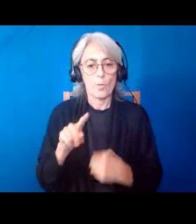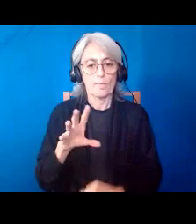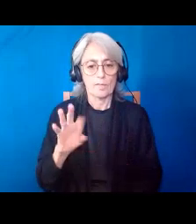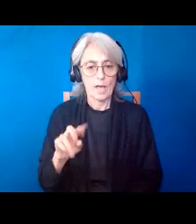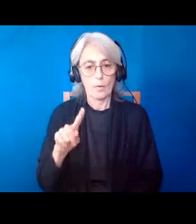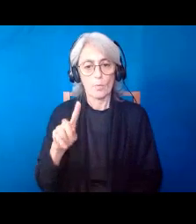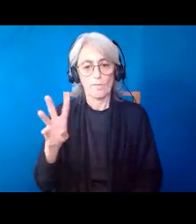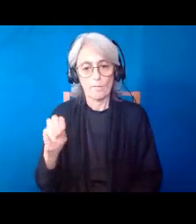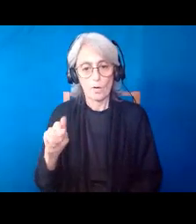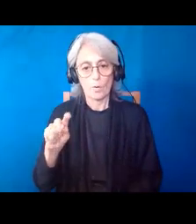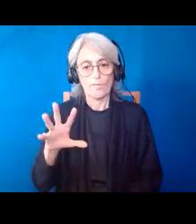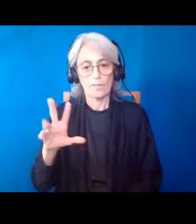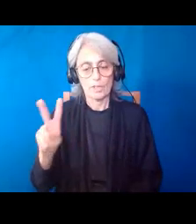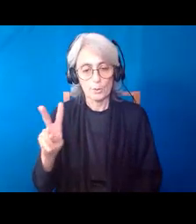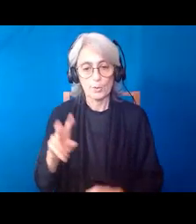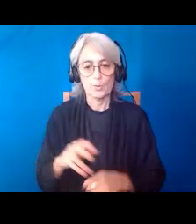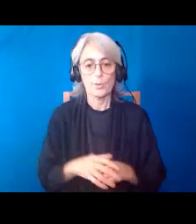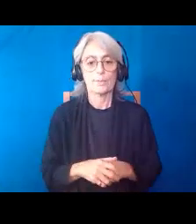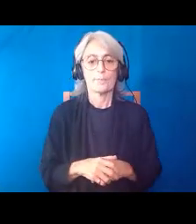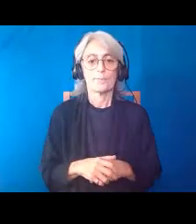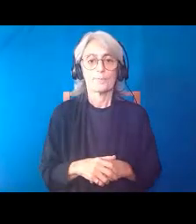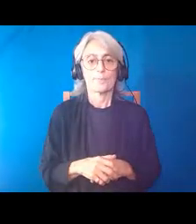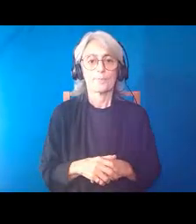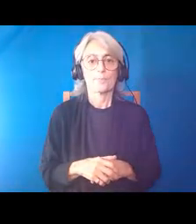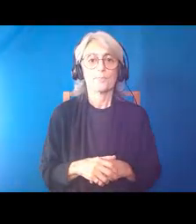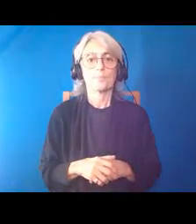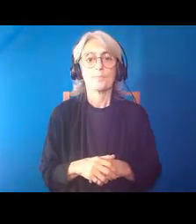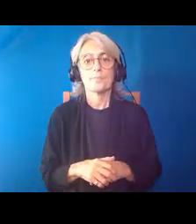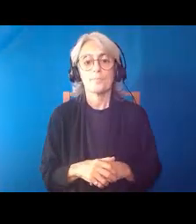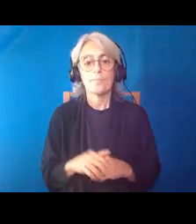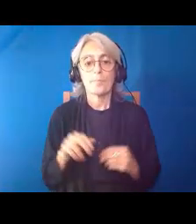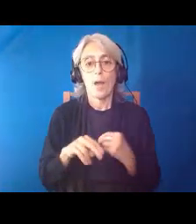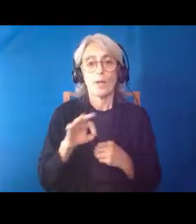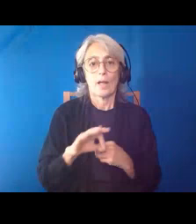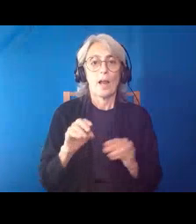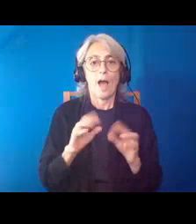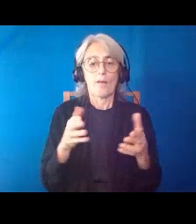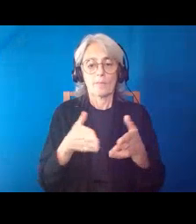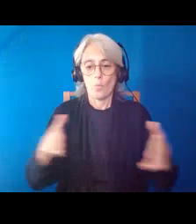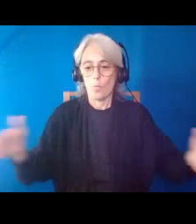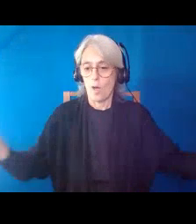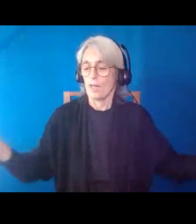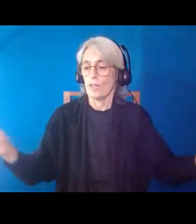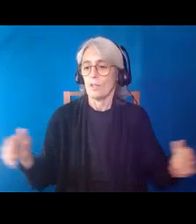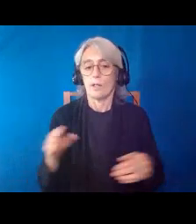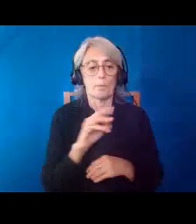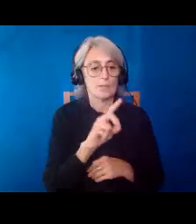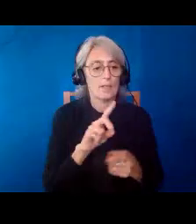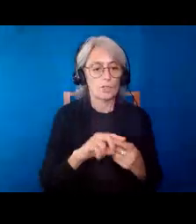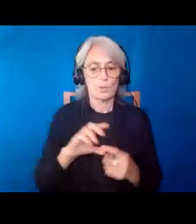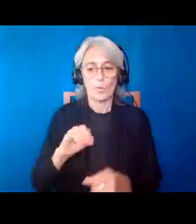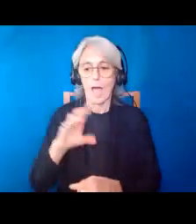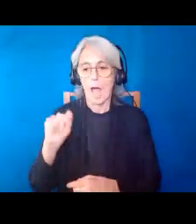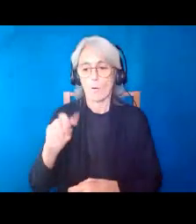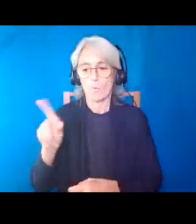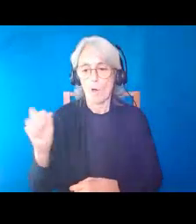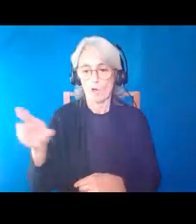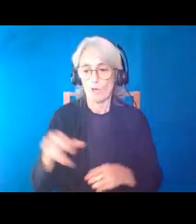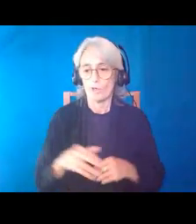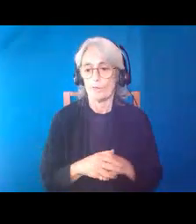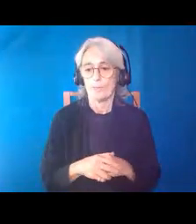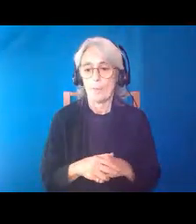Route 152. Obviously, the widening of Highway 99 from Merced to Atwater, very important.